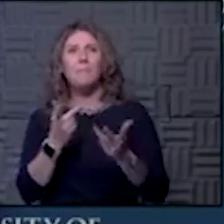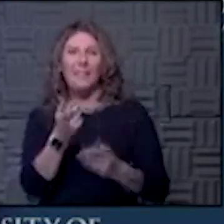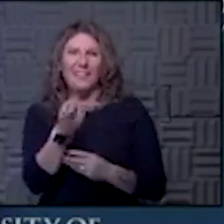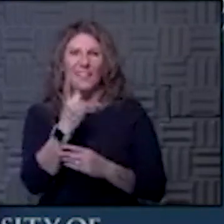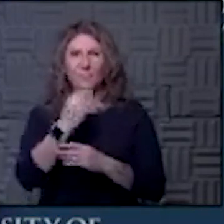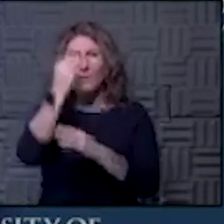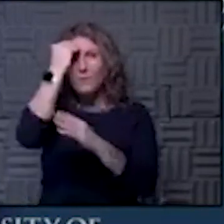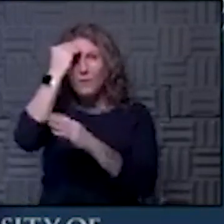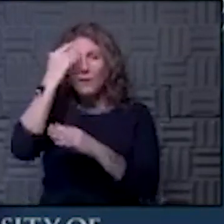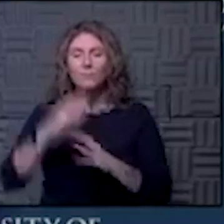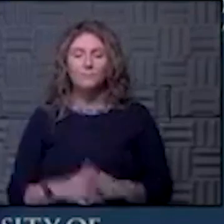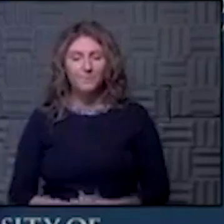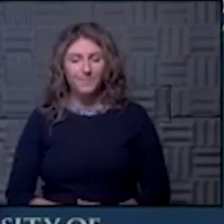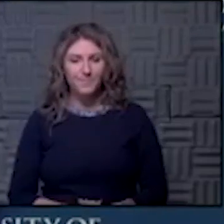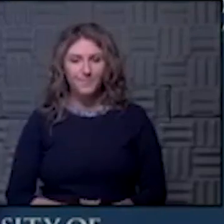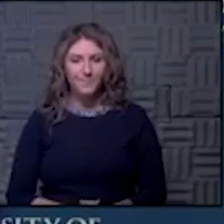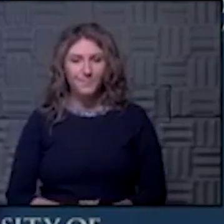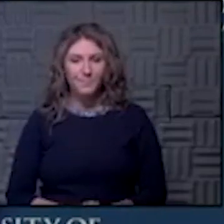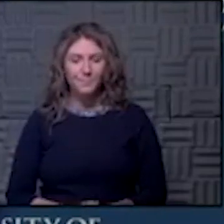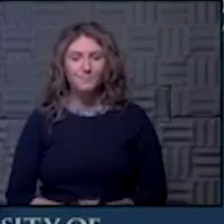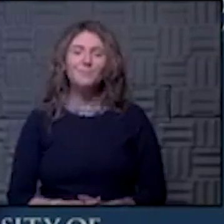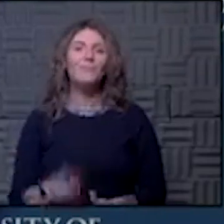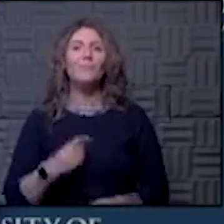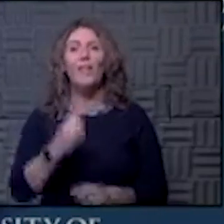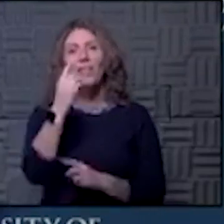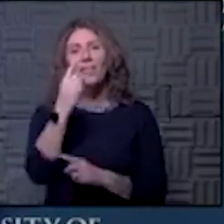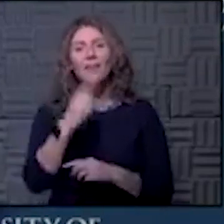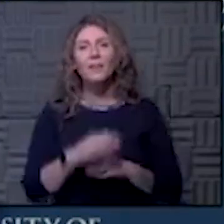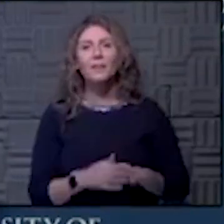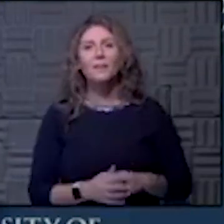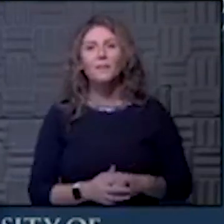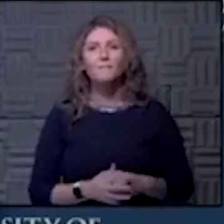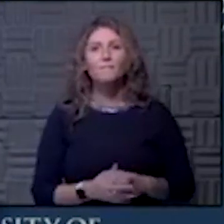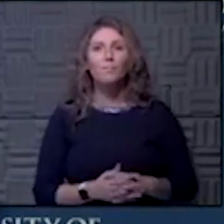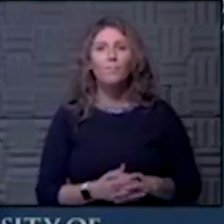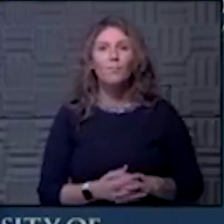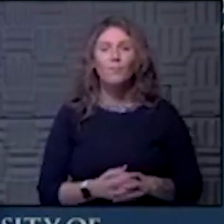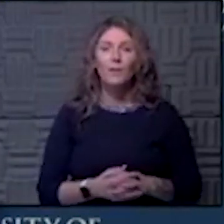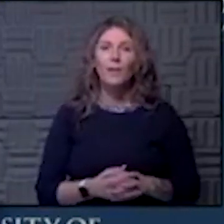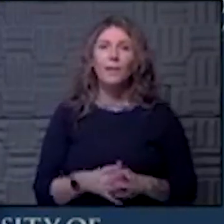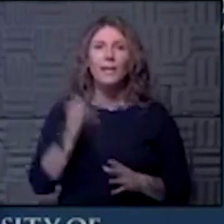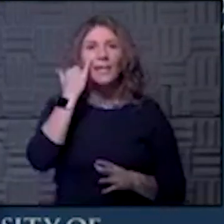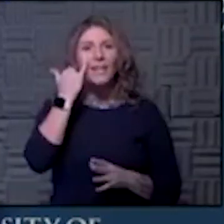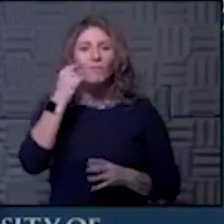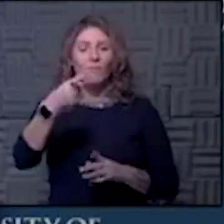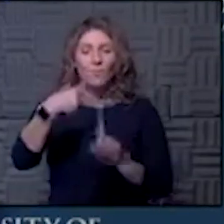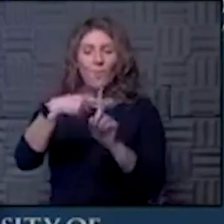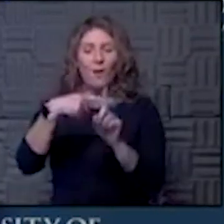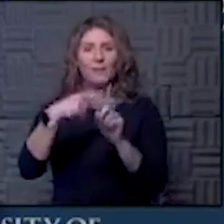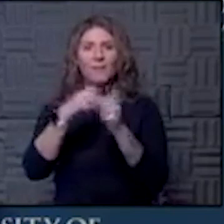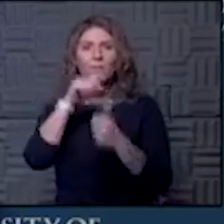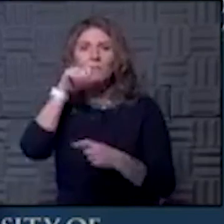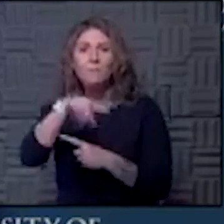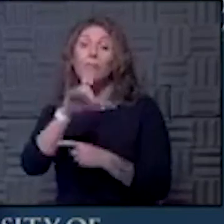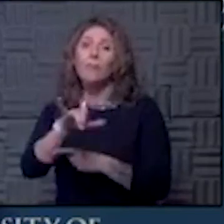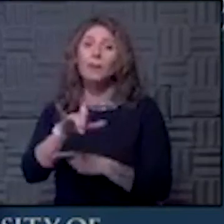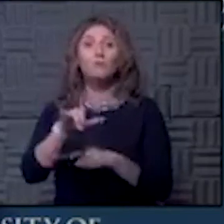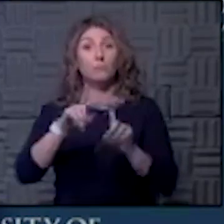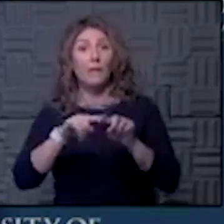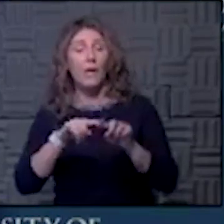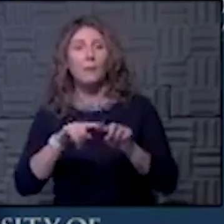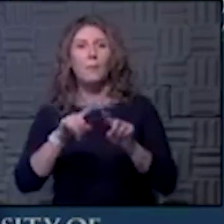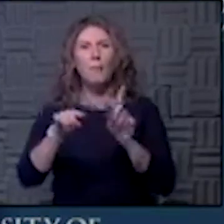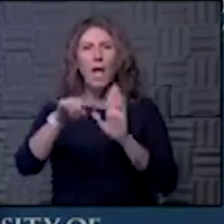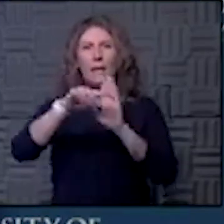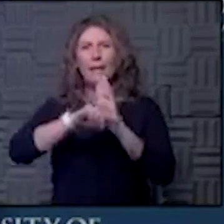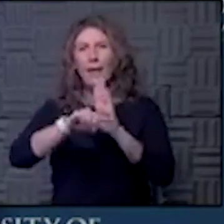knowledge. So I think that if you are positive in saliva, that's a reliable test. A negative seems